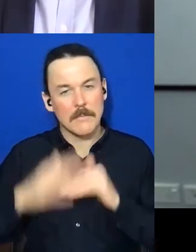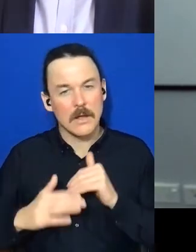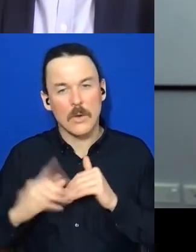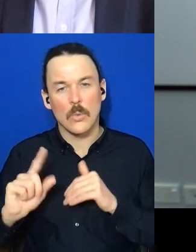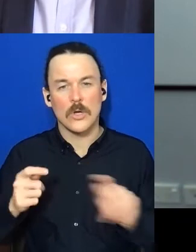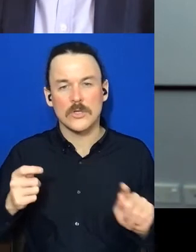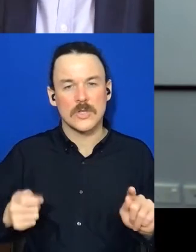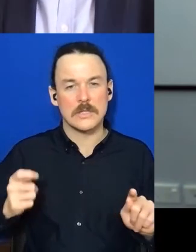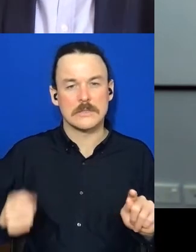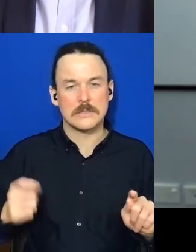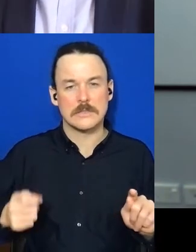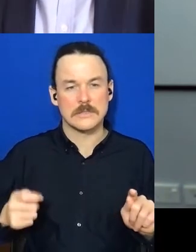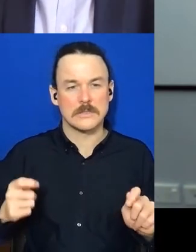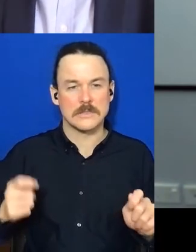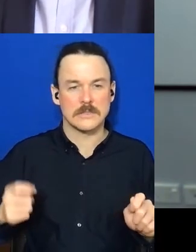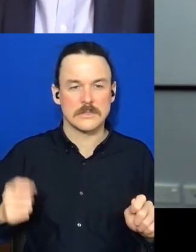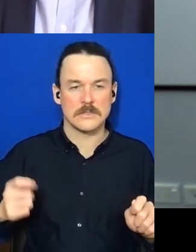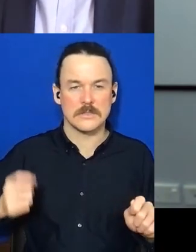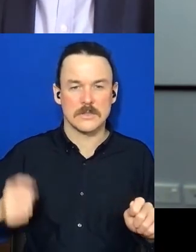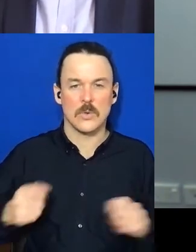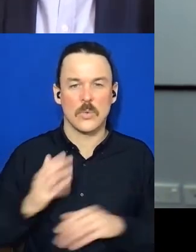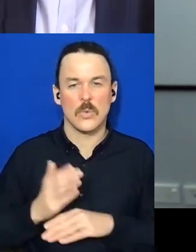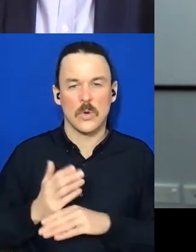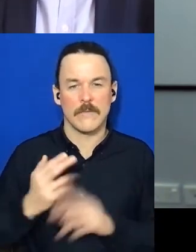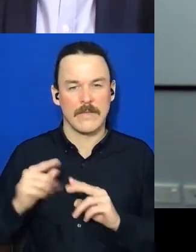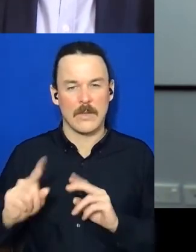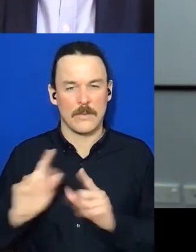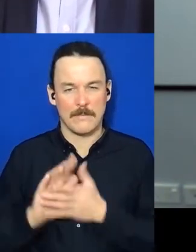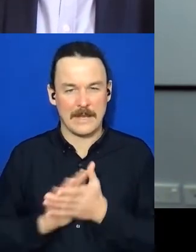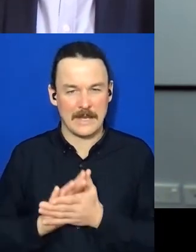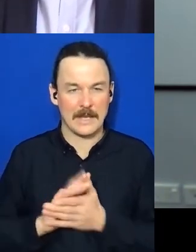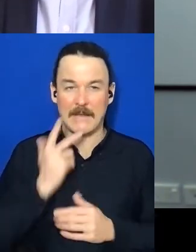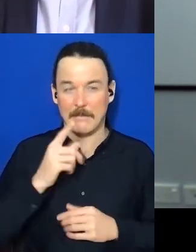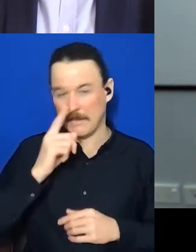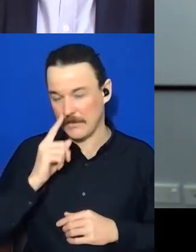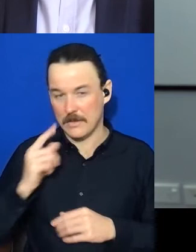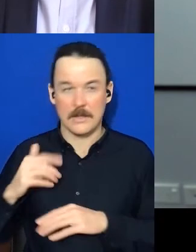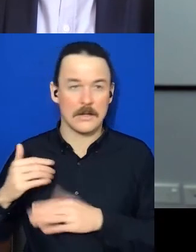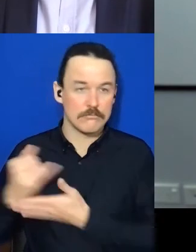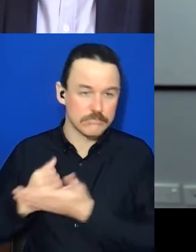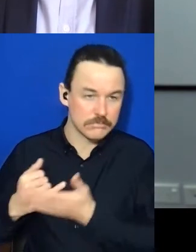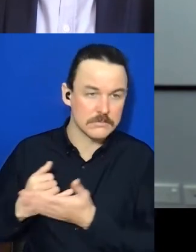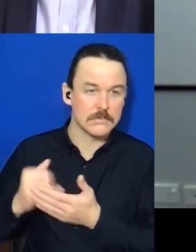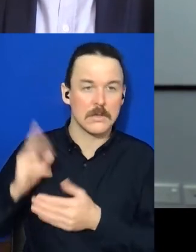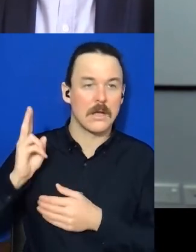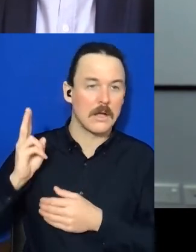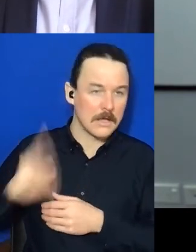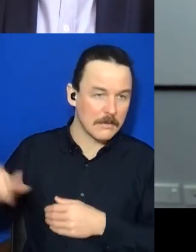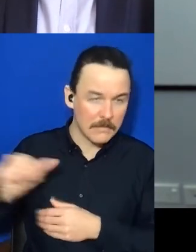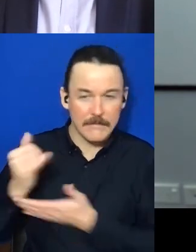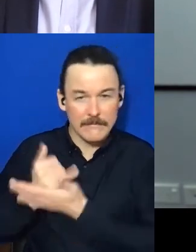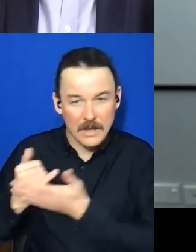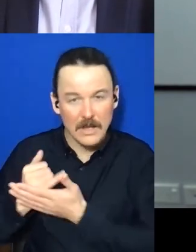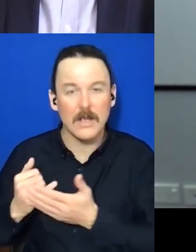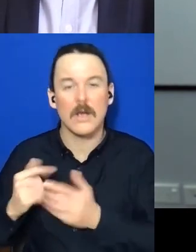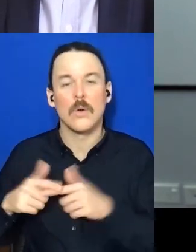for people who are referred for offending. We operate together on the